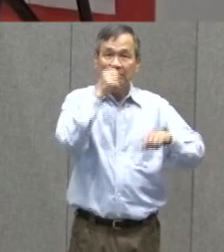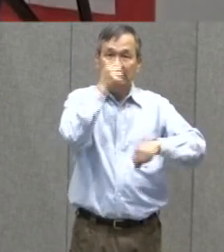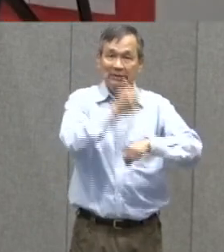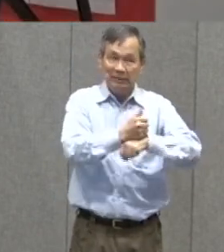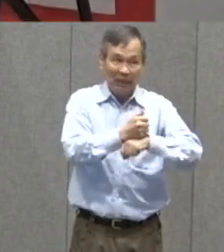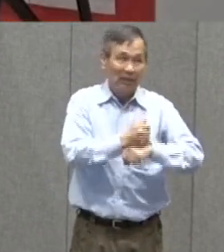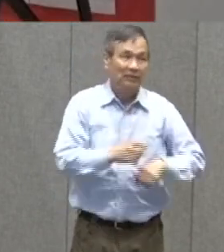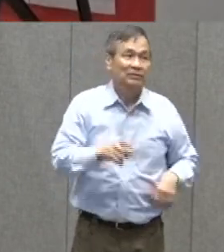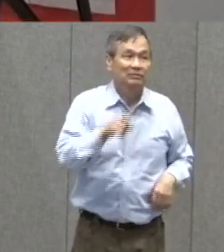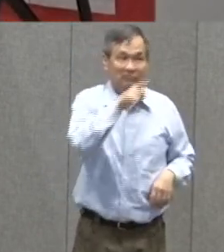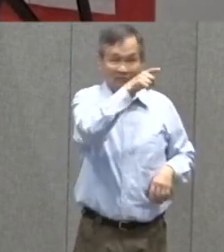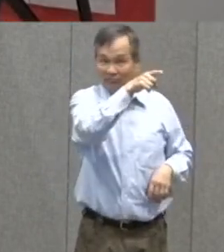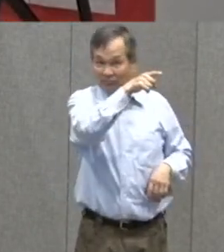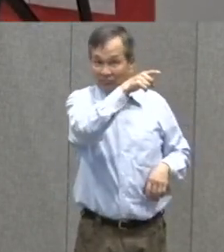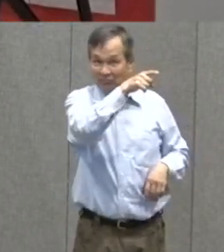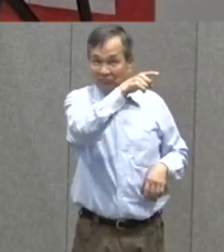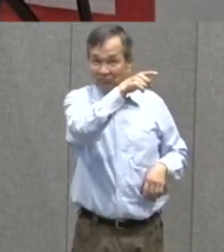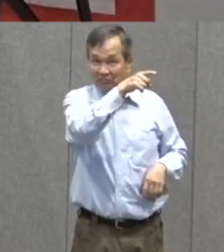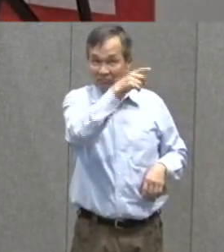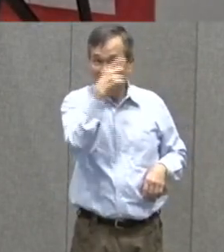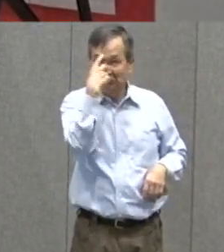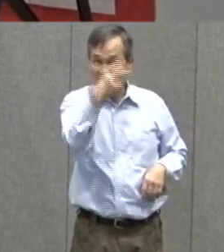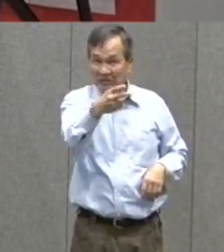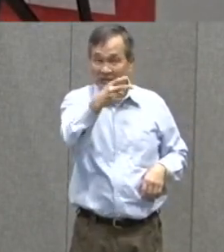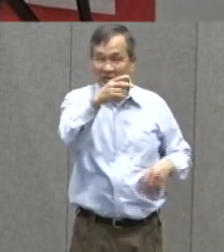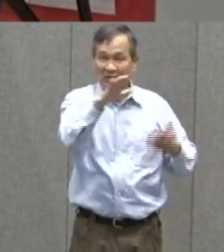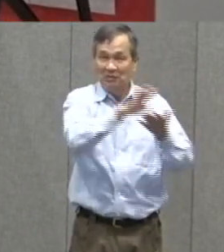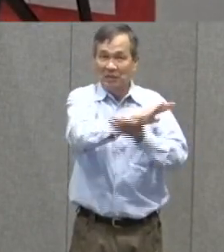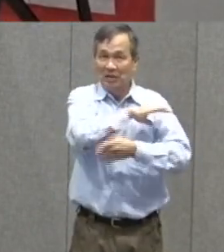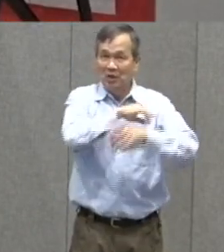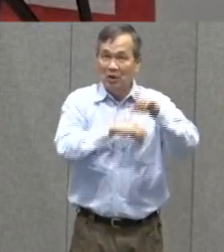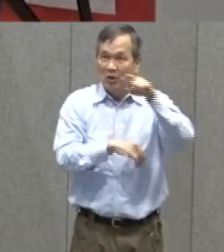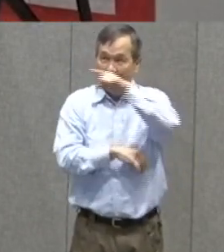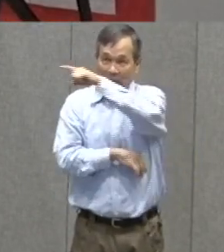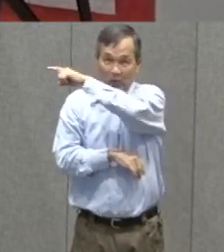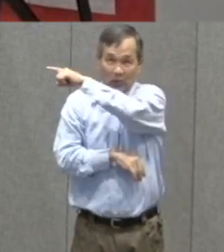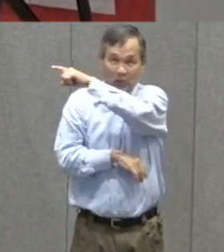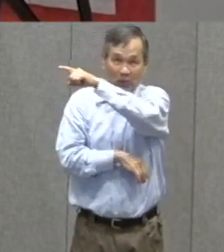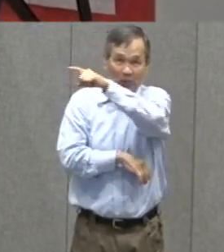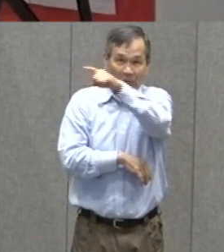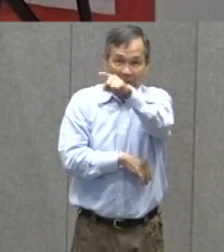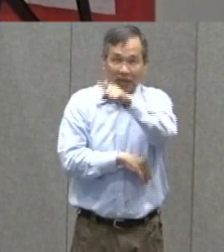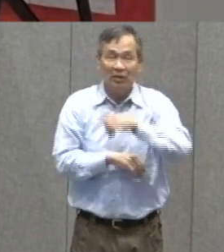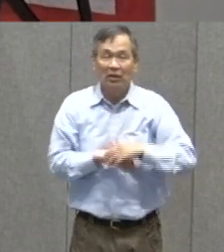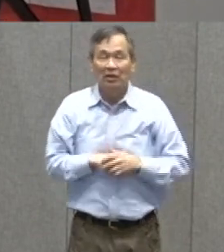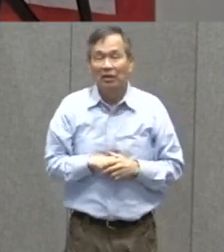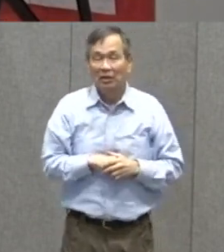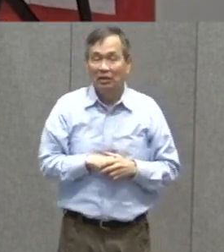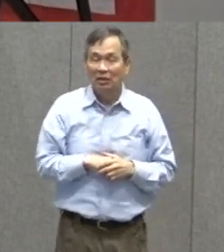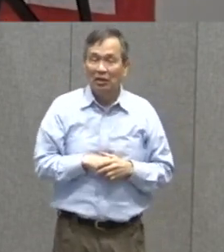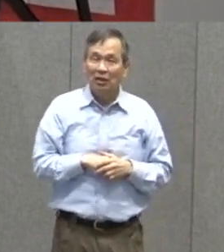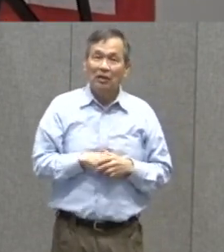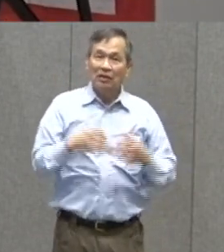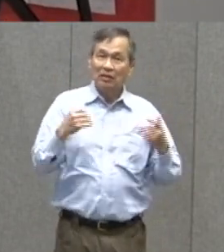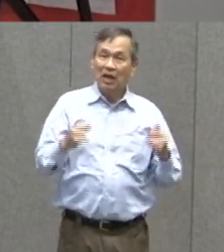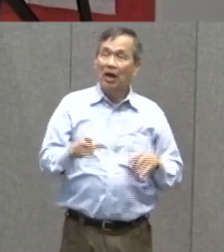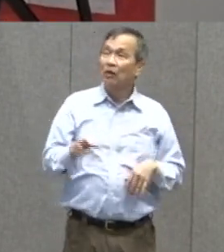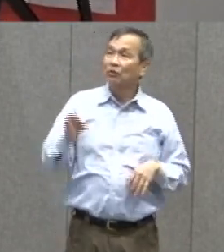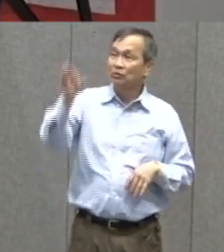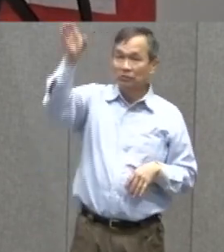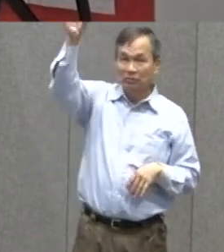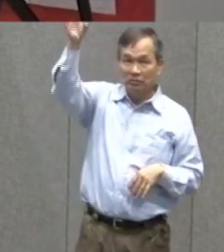goes across the paper, the chart paper here, okay? And then a vertical